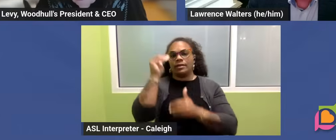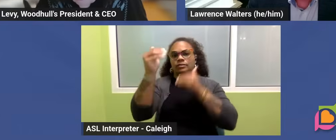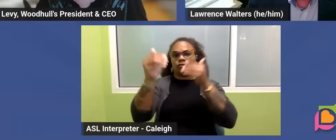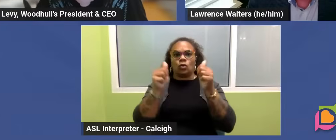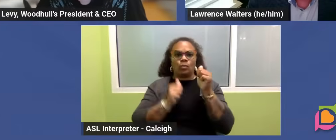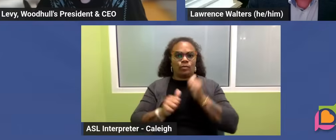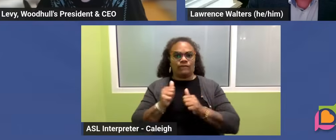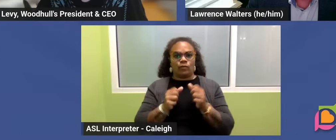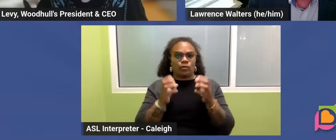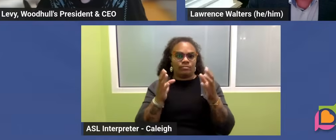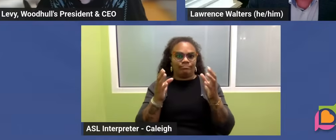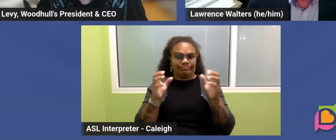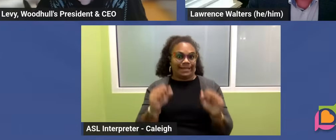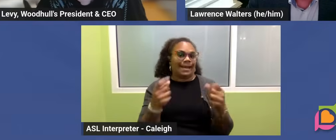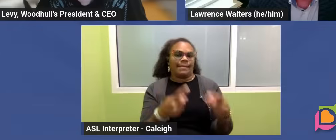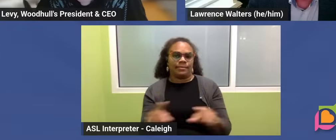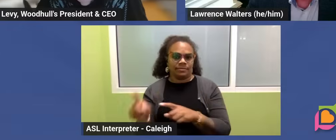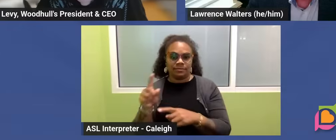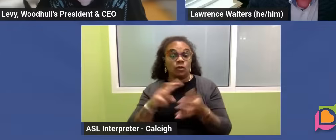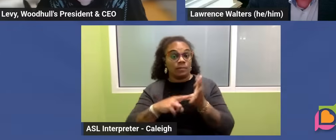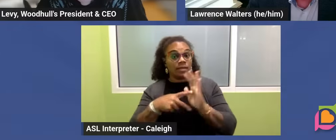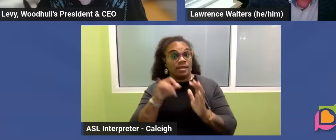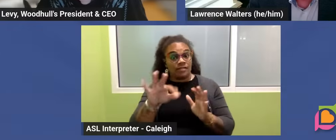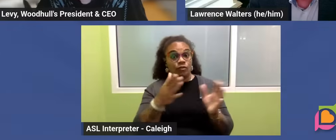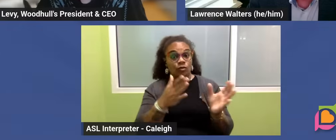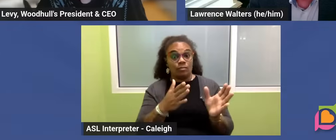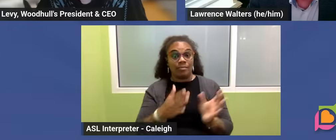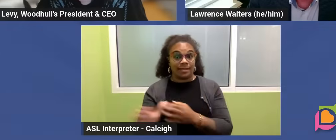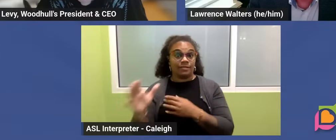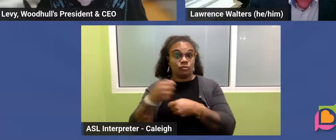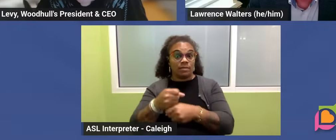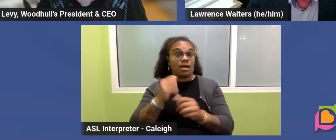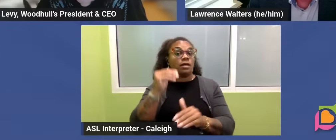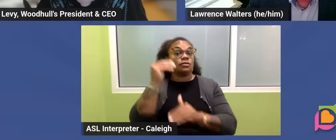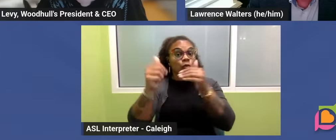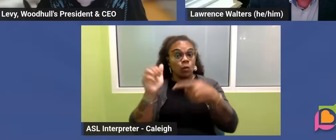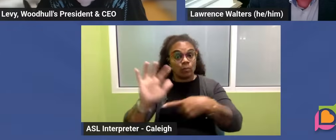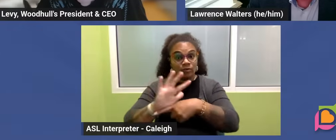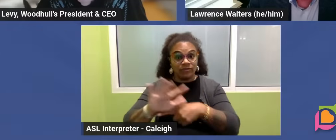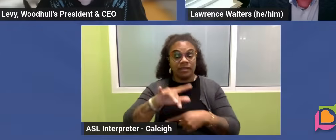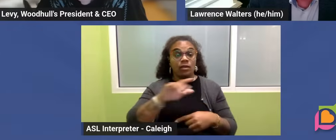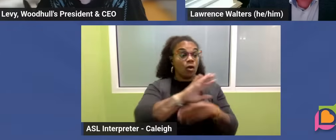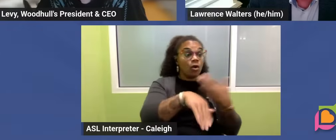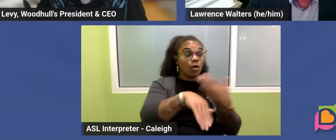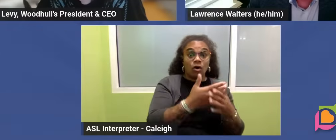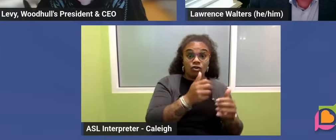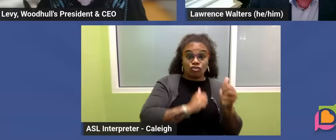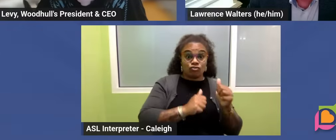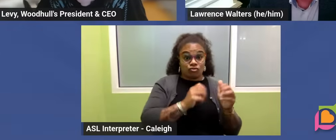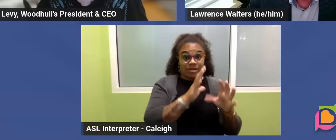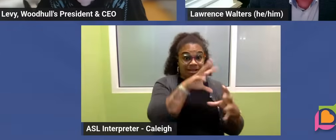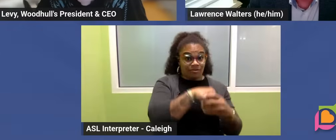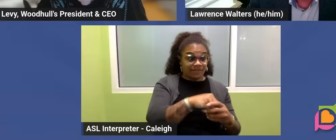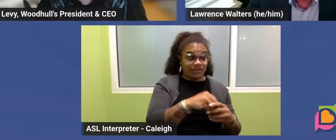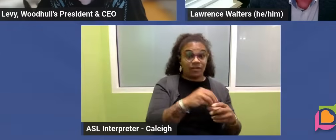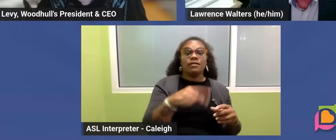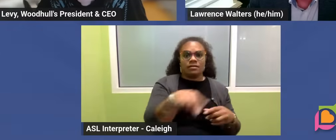occur. Right? So if you're going to make an adult movie, you have to check all the creators' IDs. You have to get certain information from